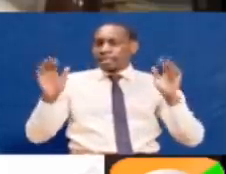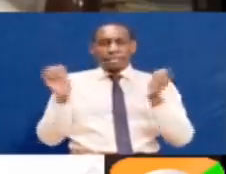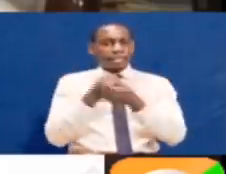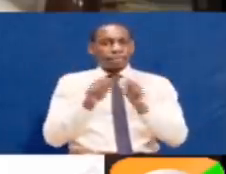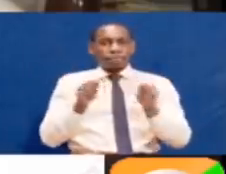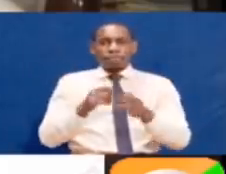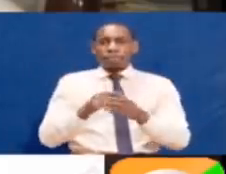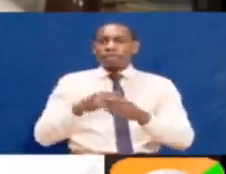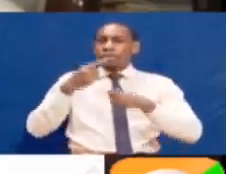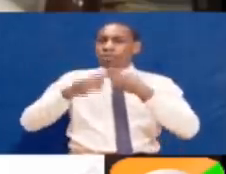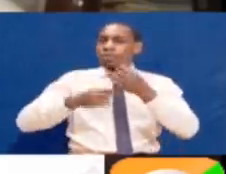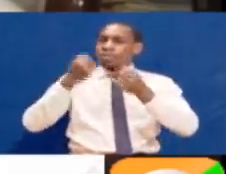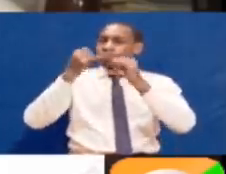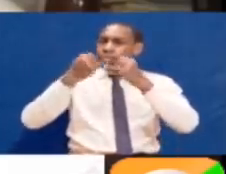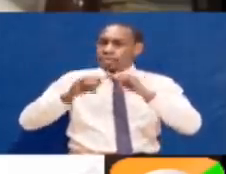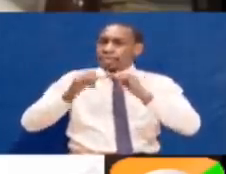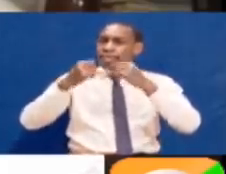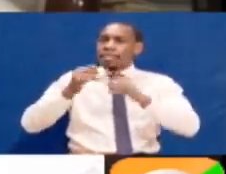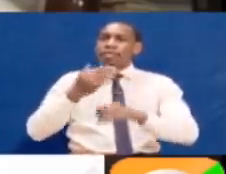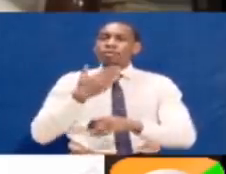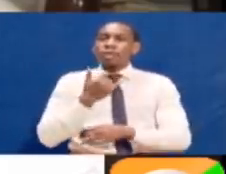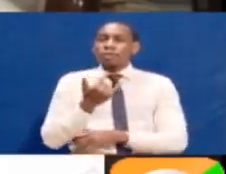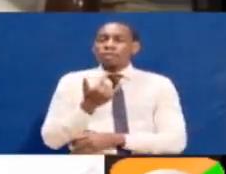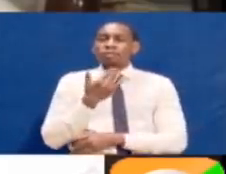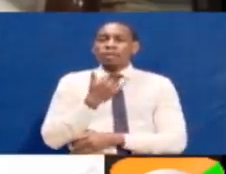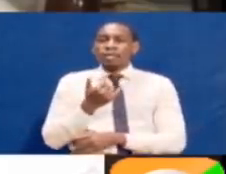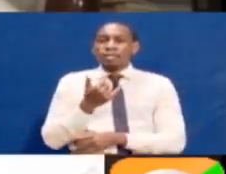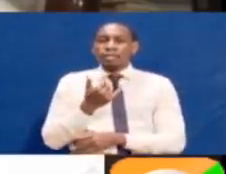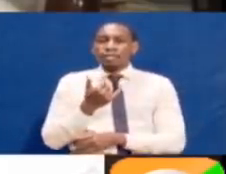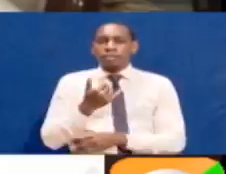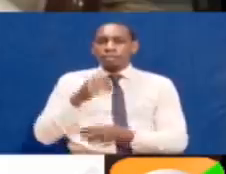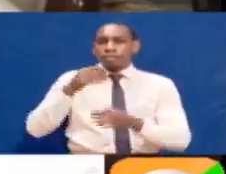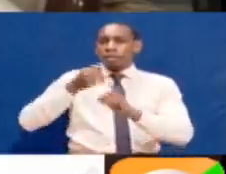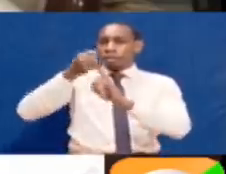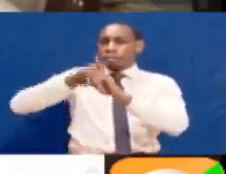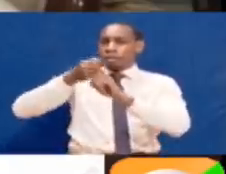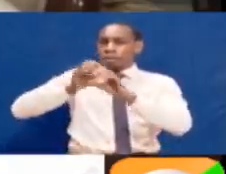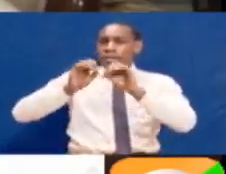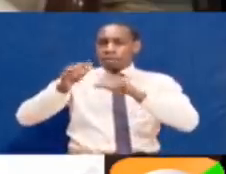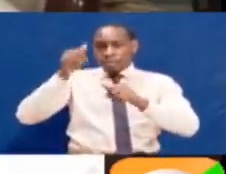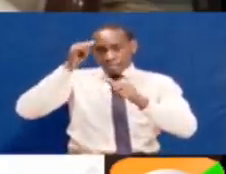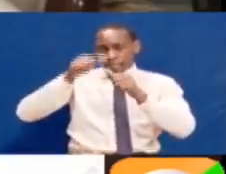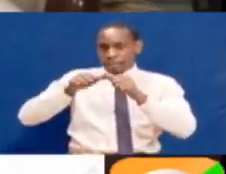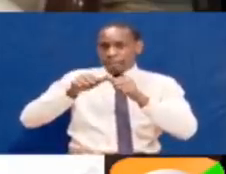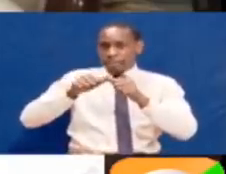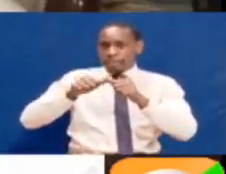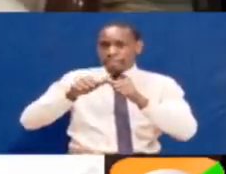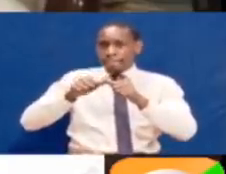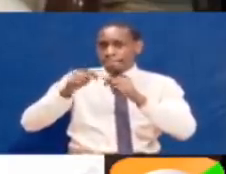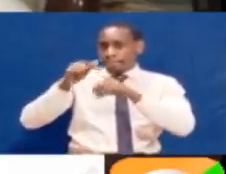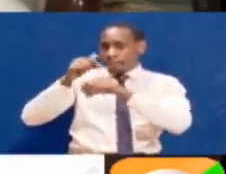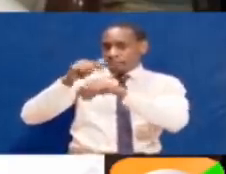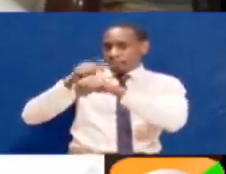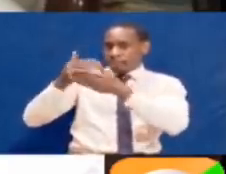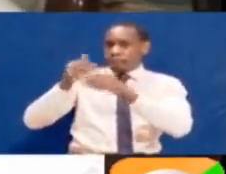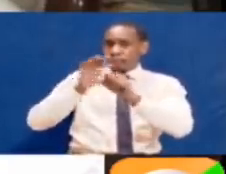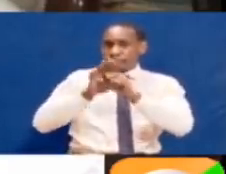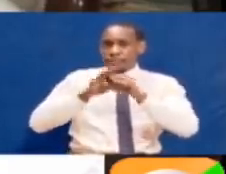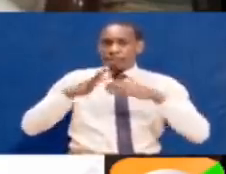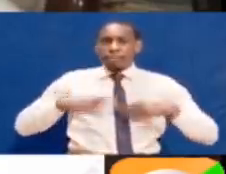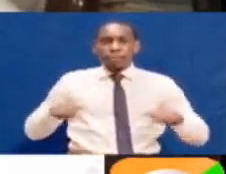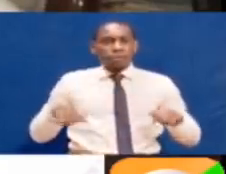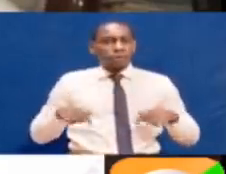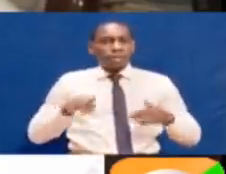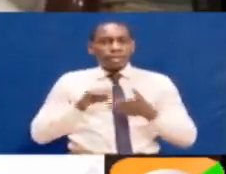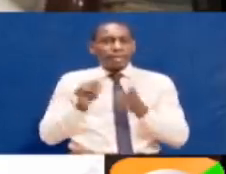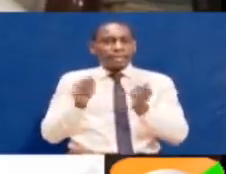I keep trying, and I didn't want that voice to be lost, because you remember me saying earlier that so many people have been